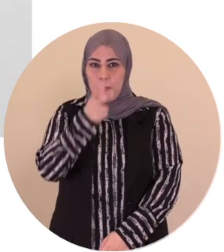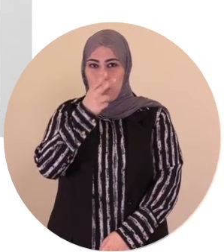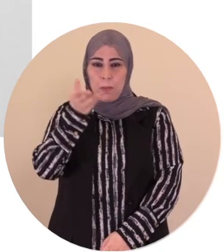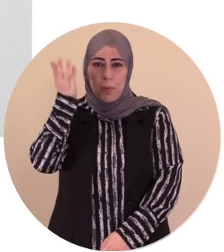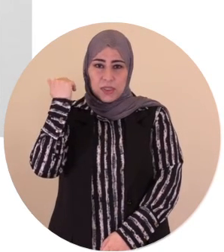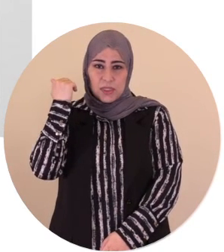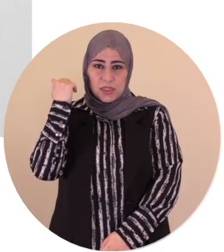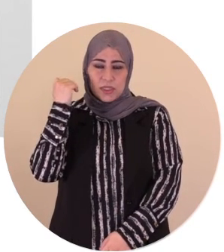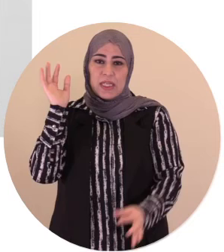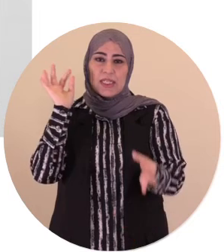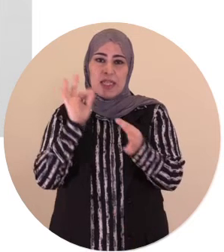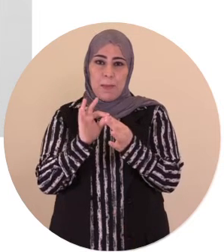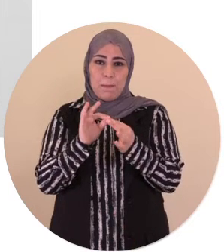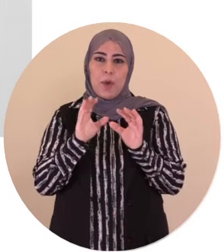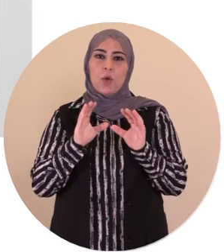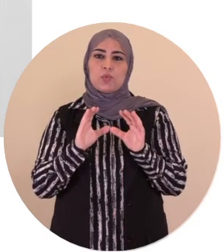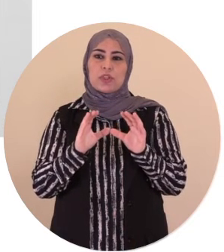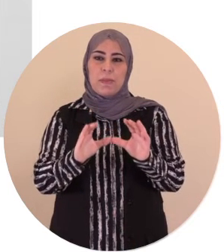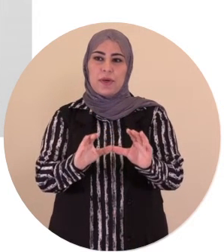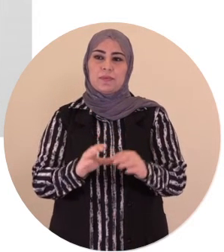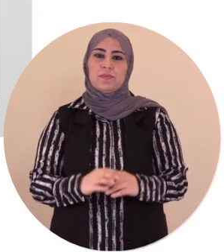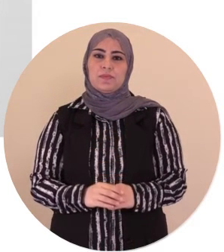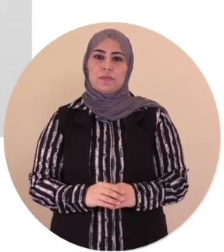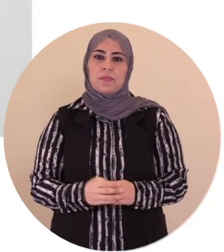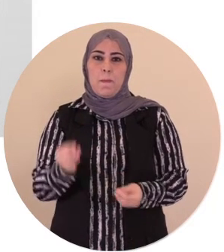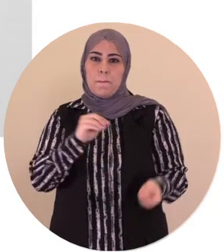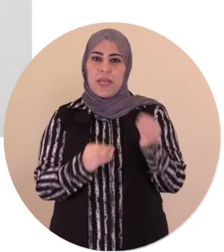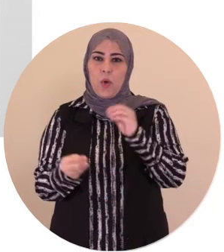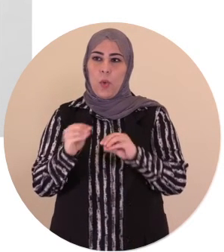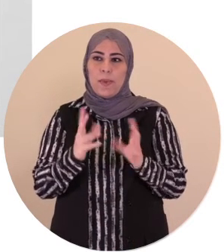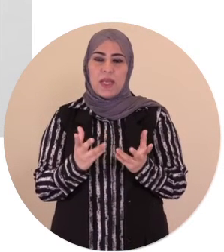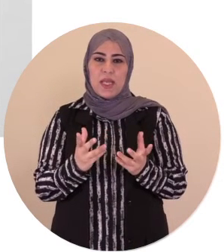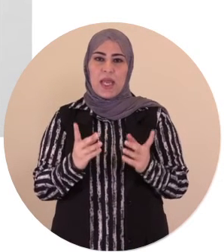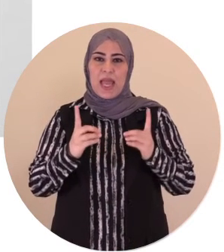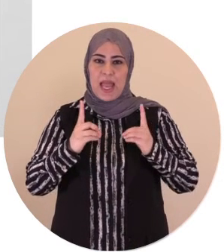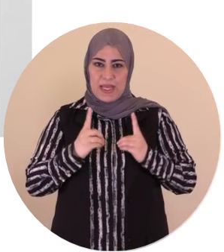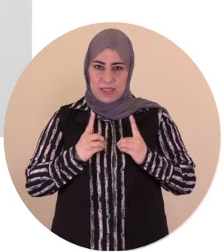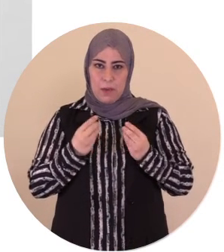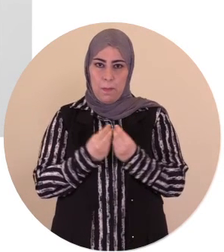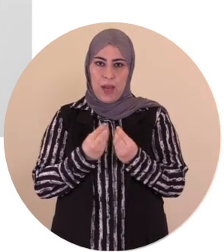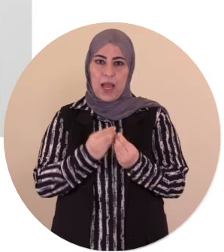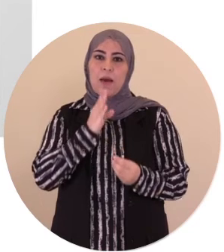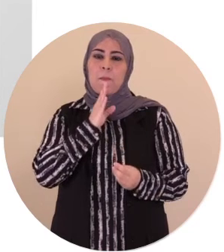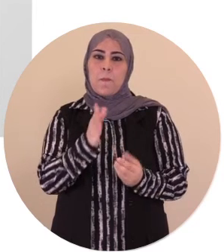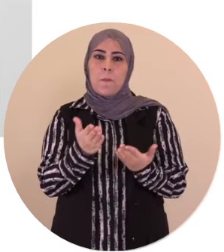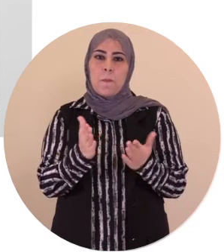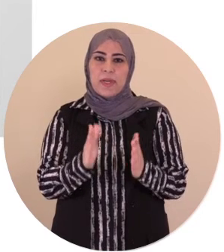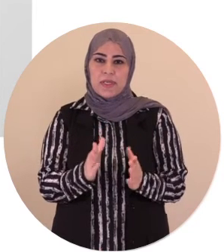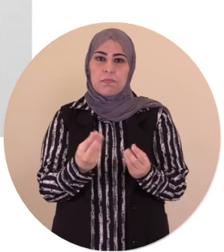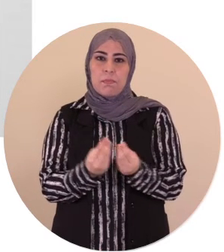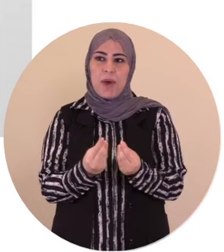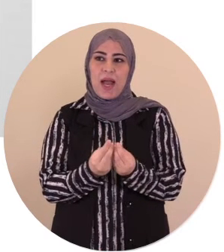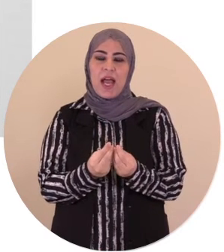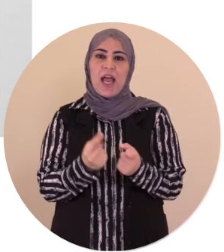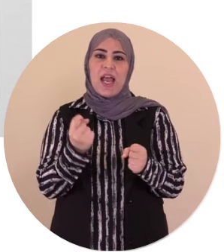use the past perfect continuous? Very easy, by adding had been and the verb in the ing form. I had been